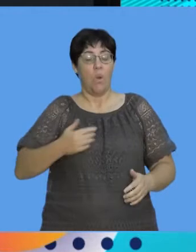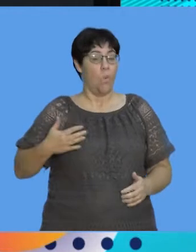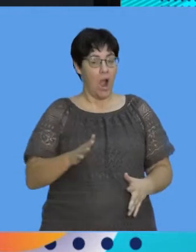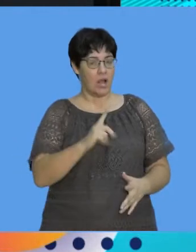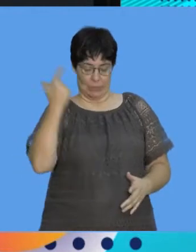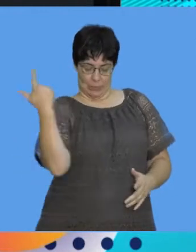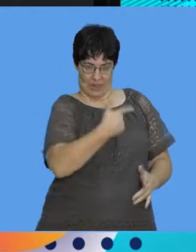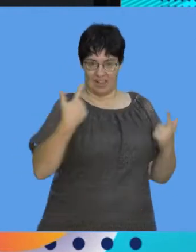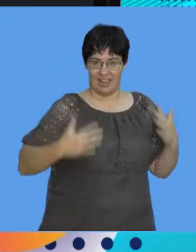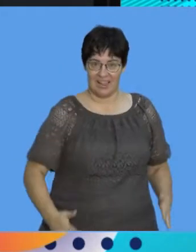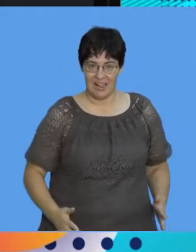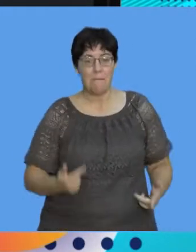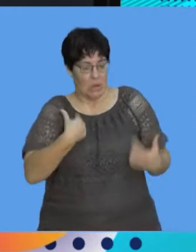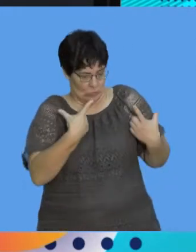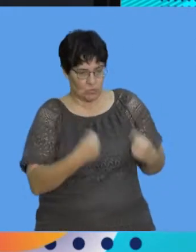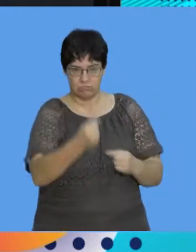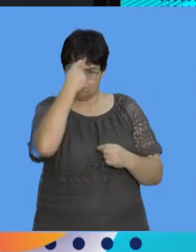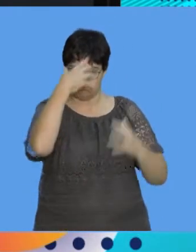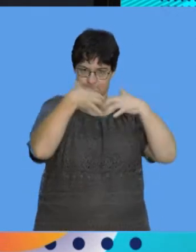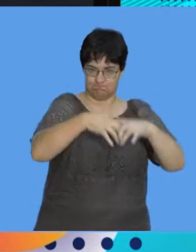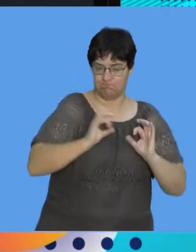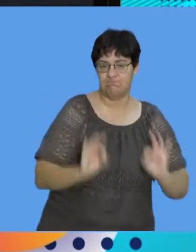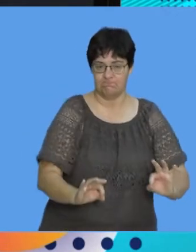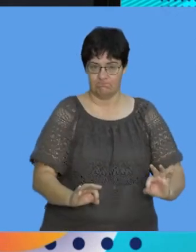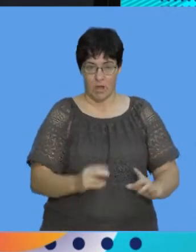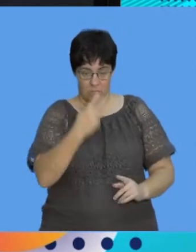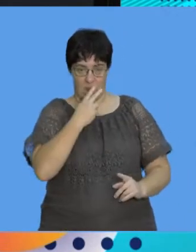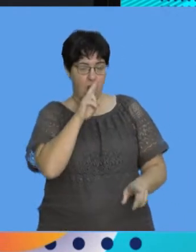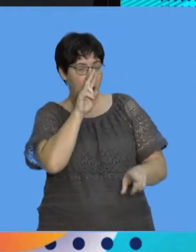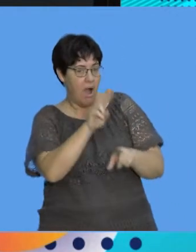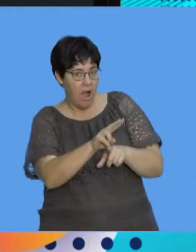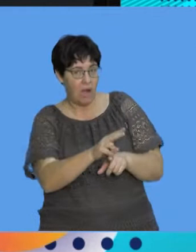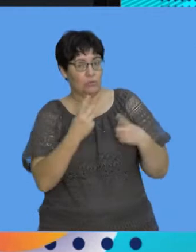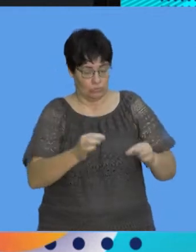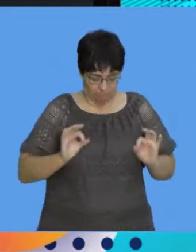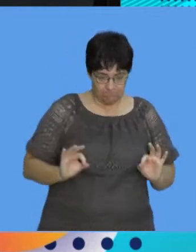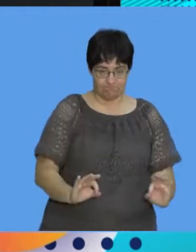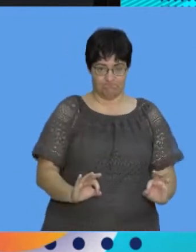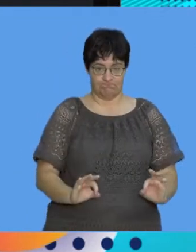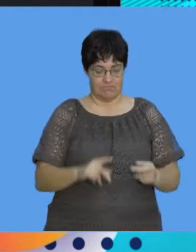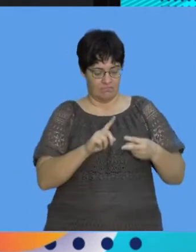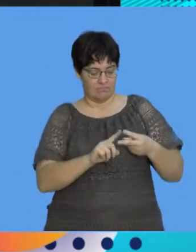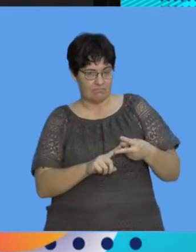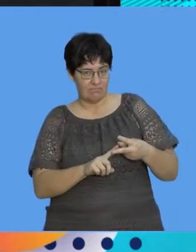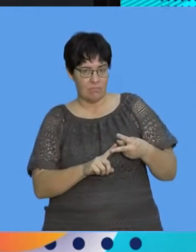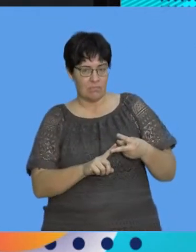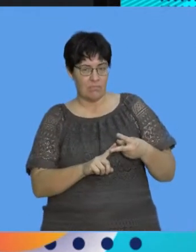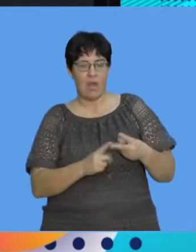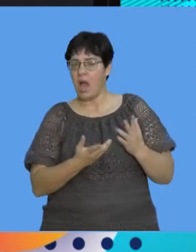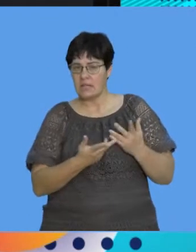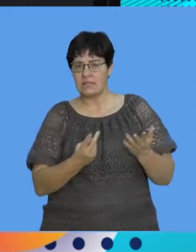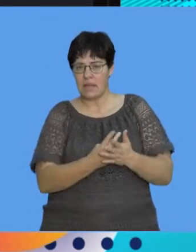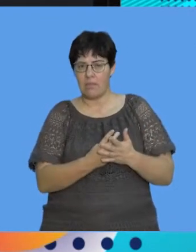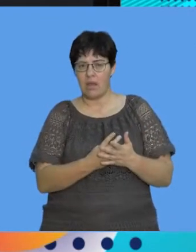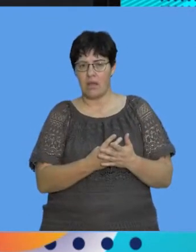good and I want it to do good, right? It must be able to do things properly and it must be able to look,